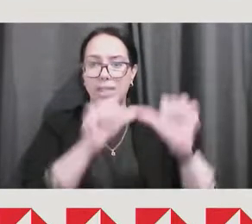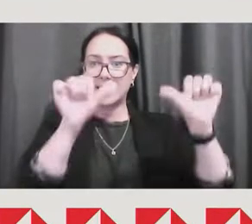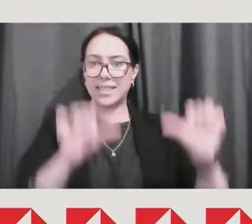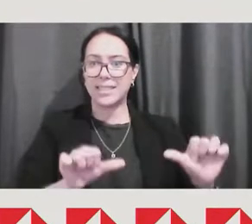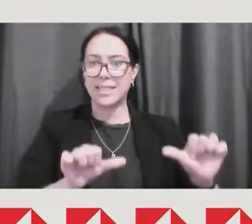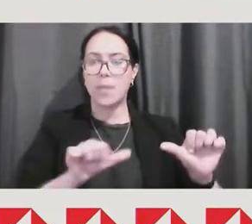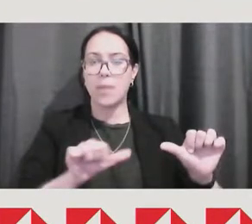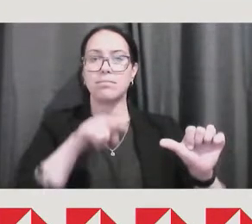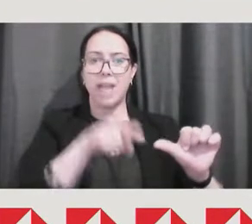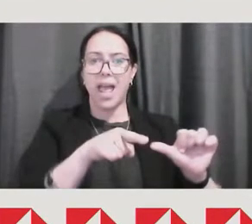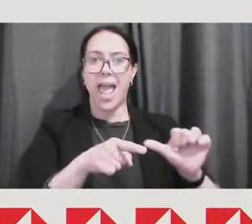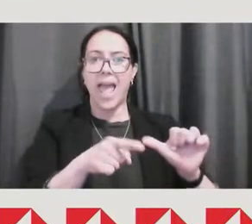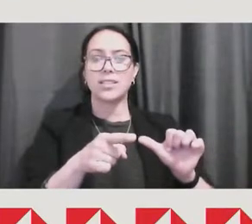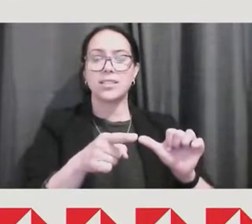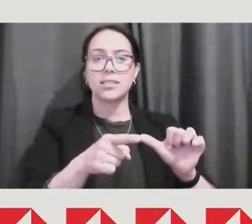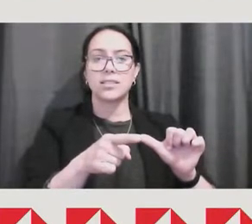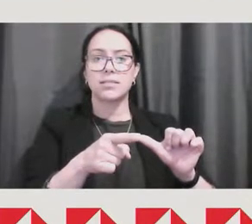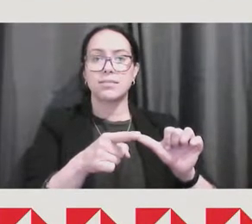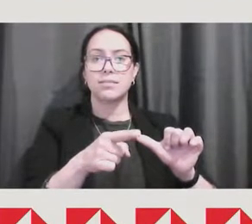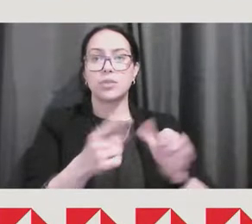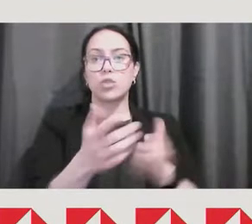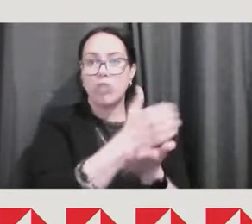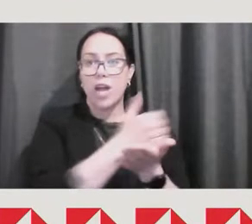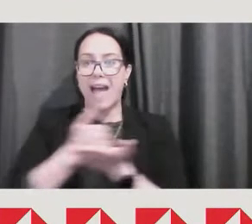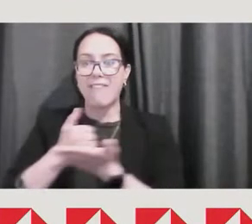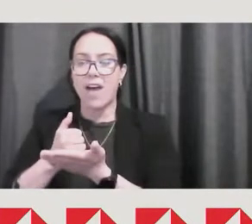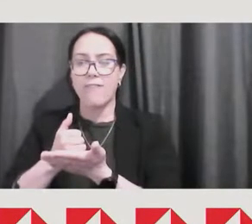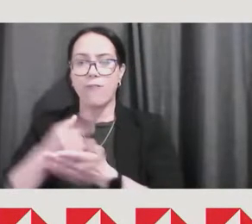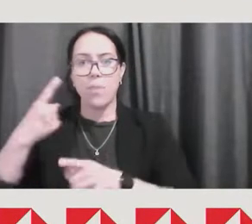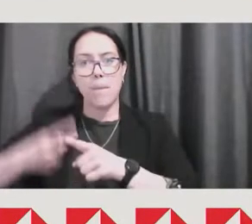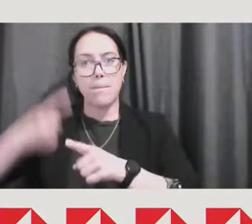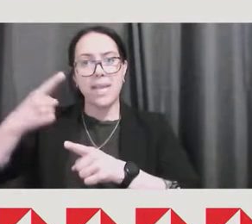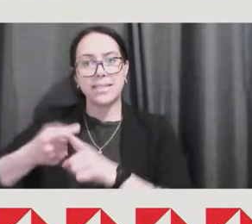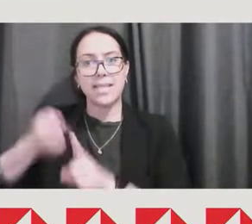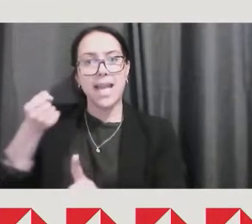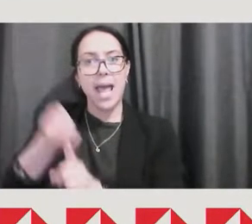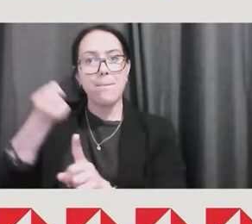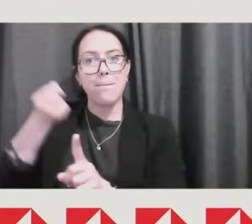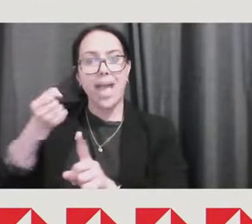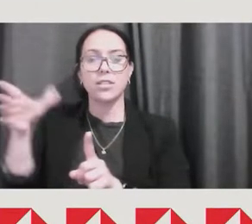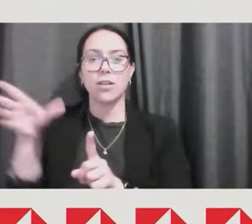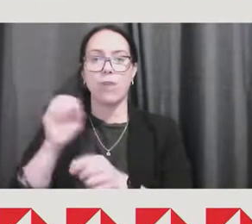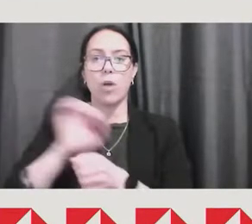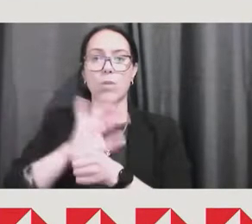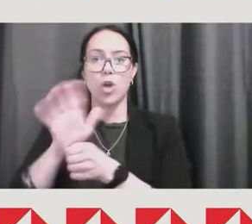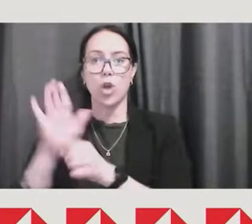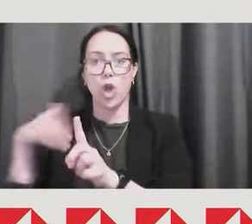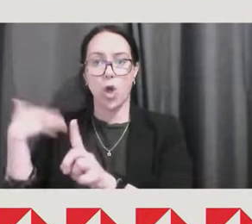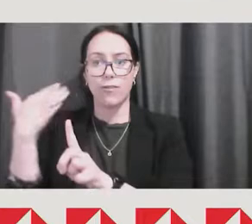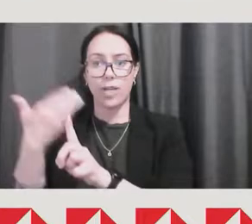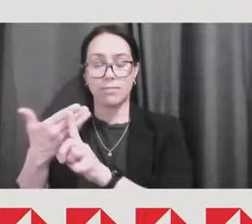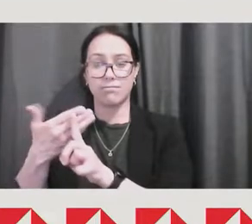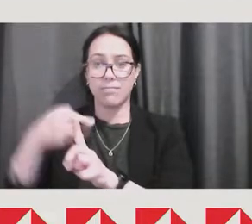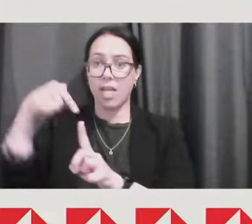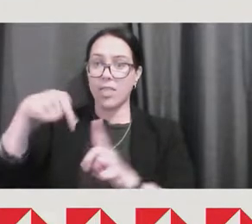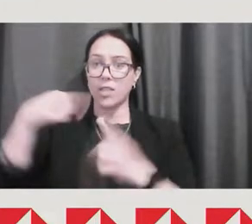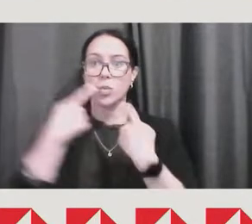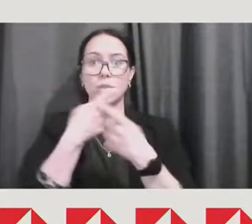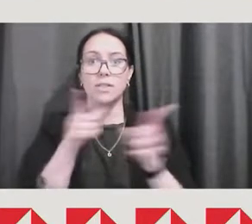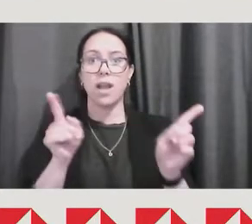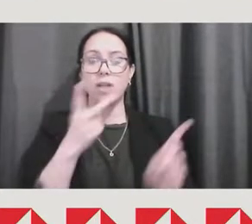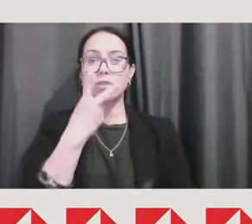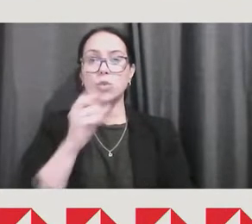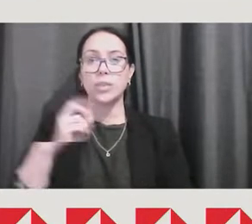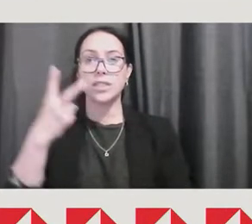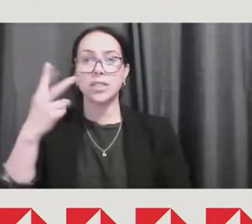the immediate and ongoing impacts of covert this initiative was announced in 2020 as part of the government's arts and culture